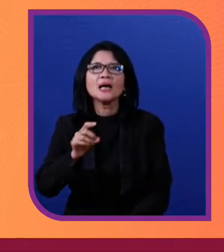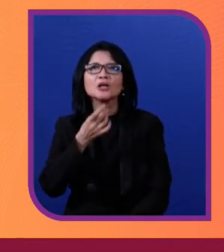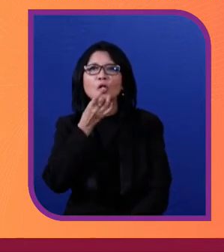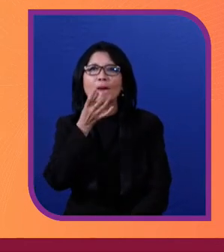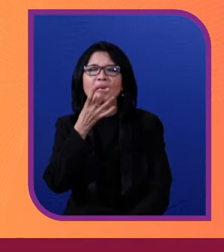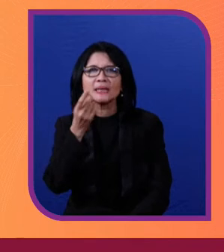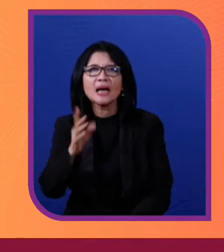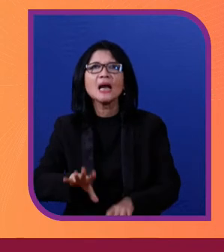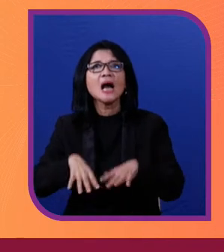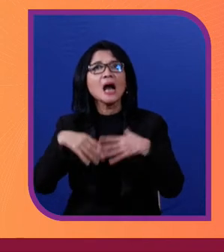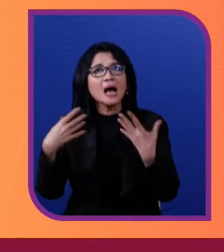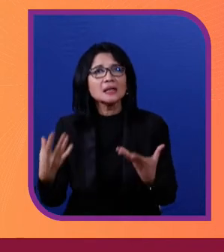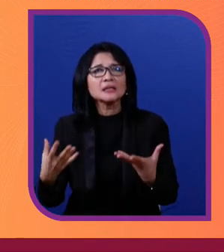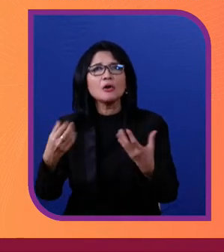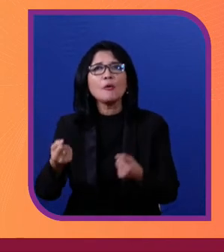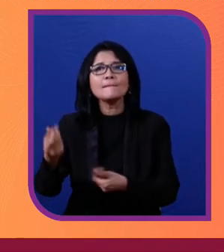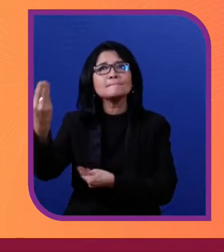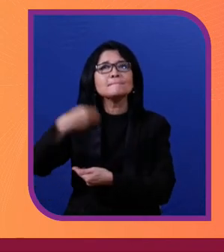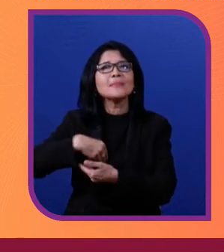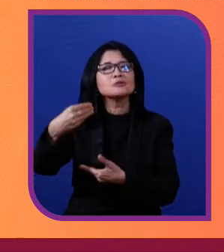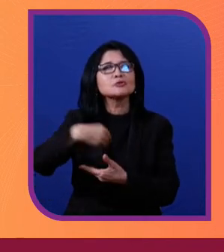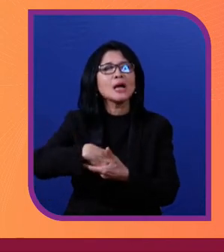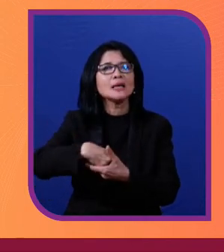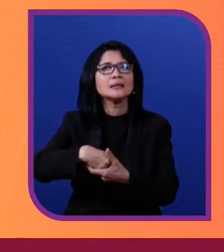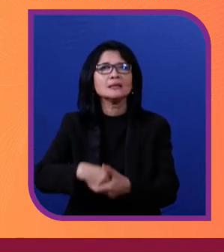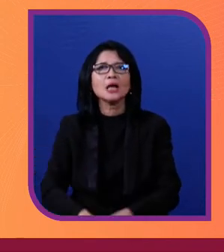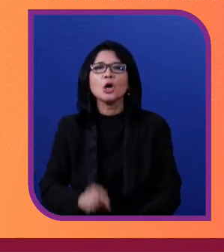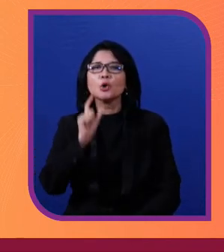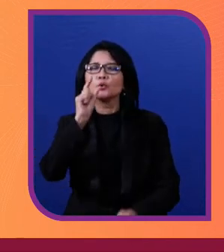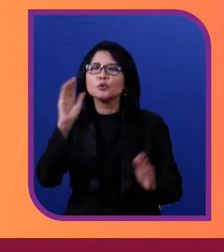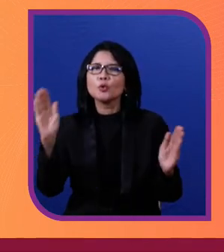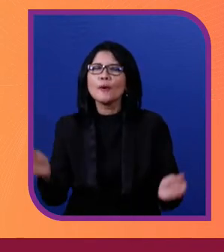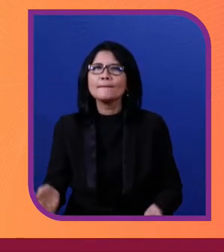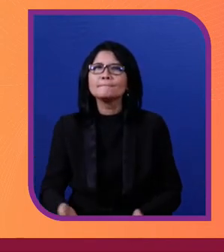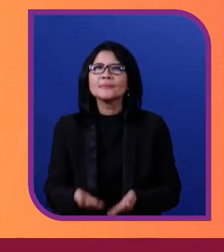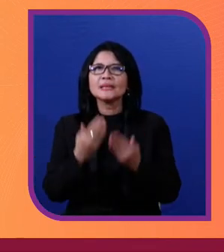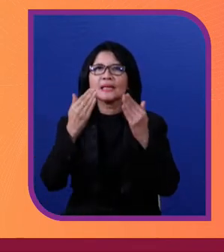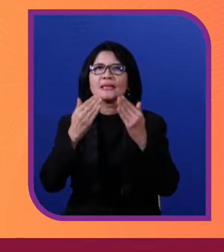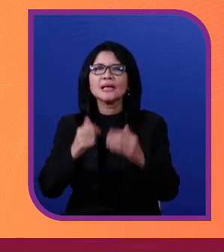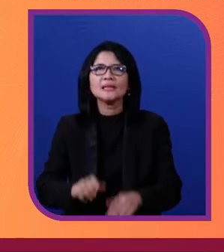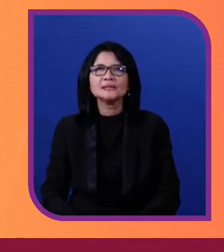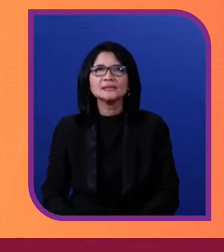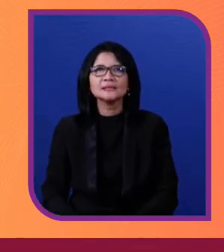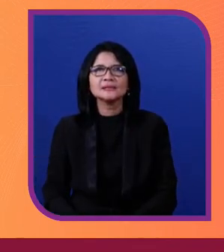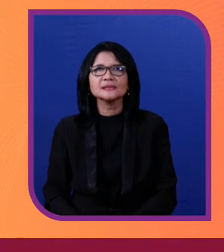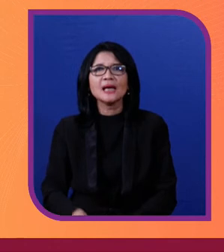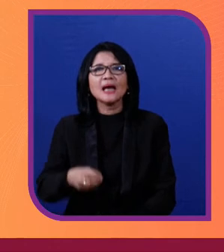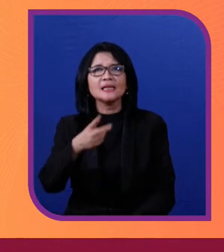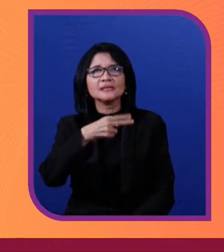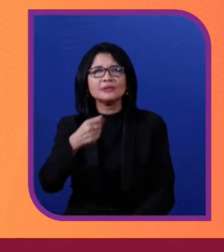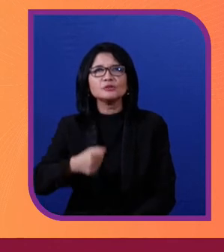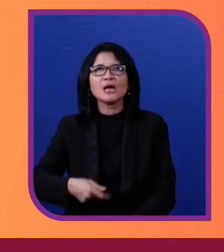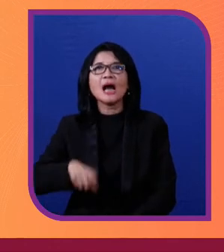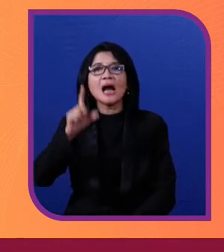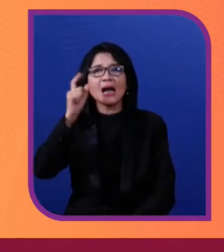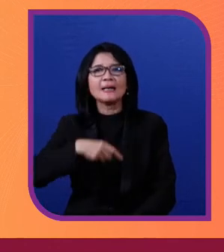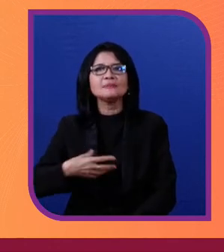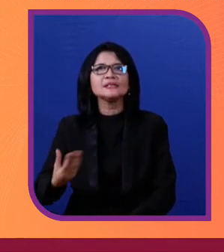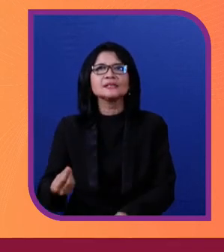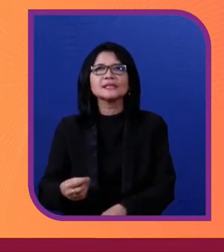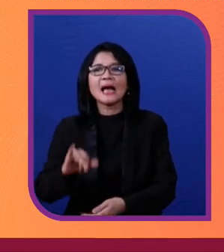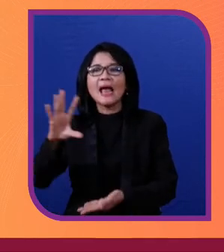attention to improve all over Indonesia seems to protect modren investor please